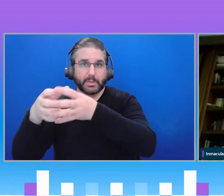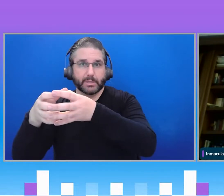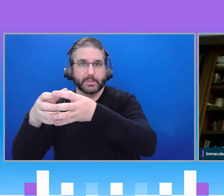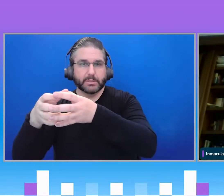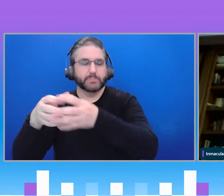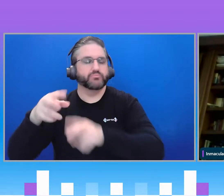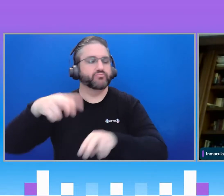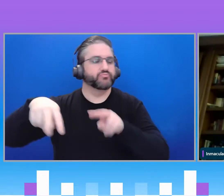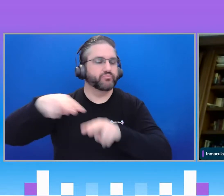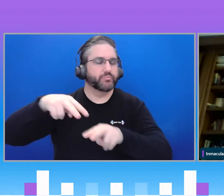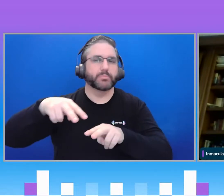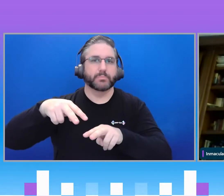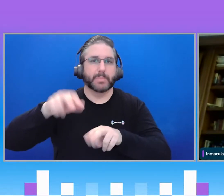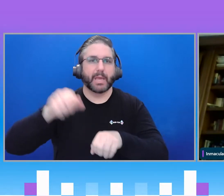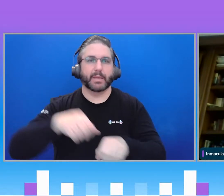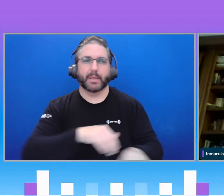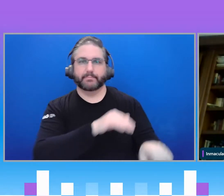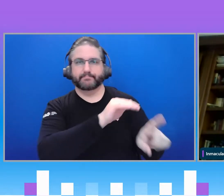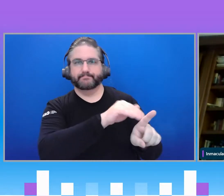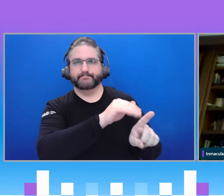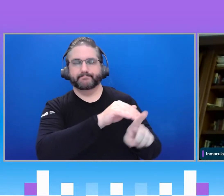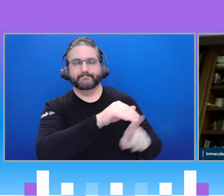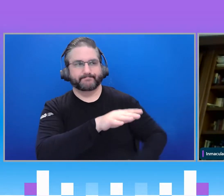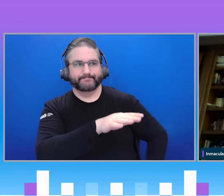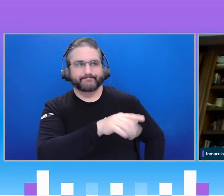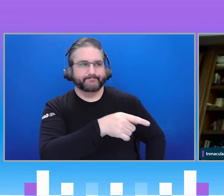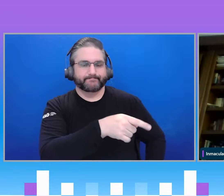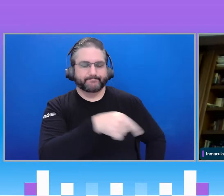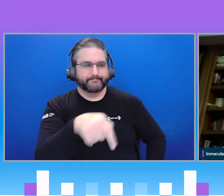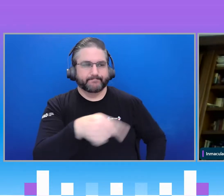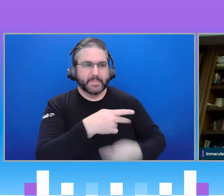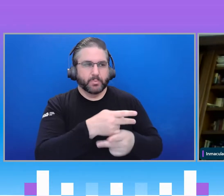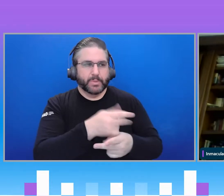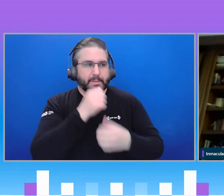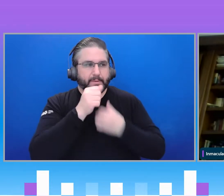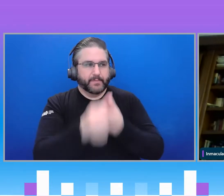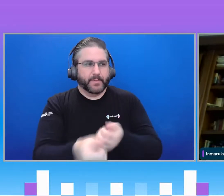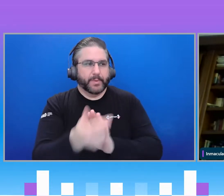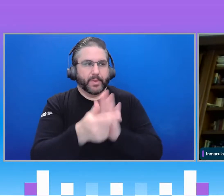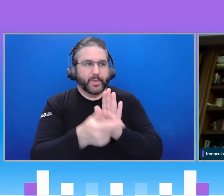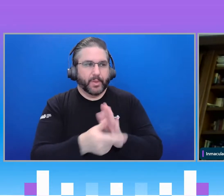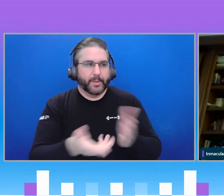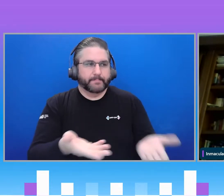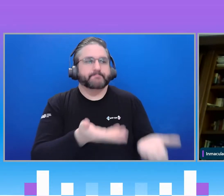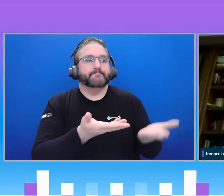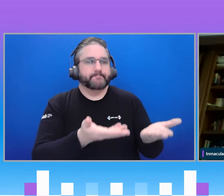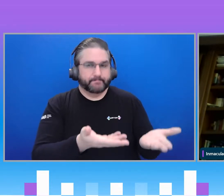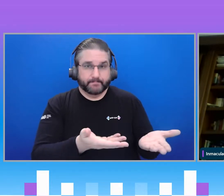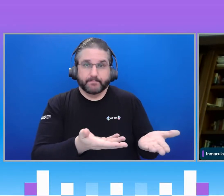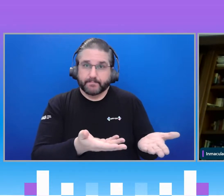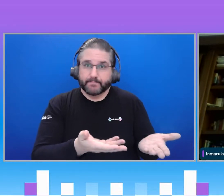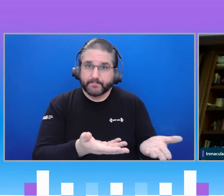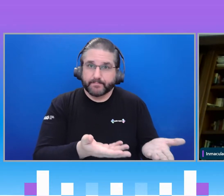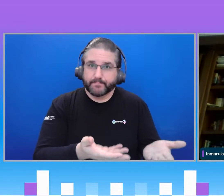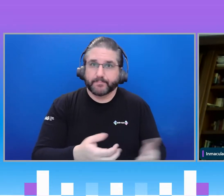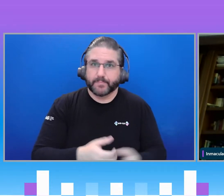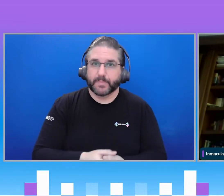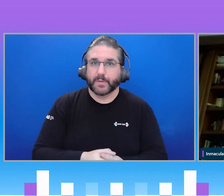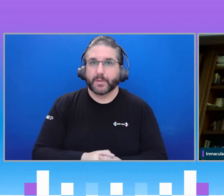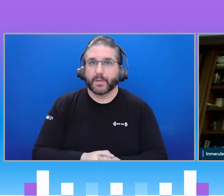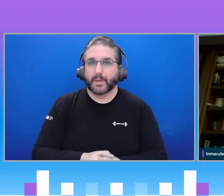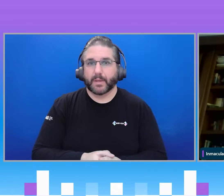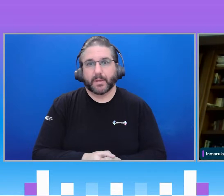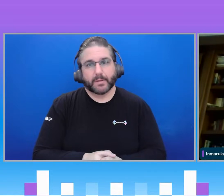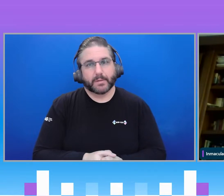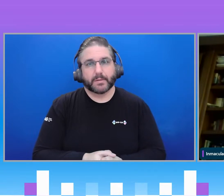knock on the door and say your products are not compliant, and